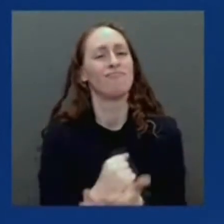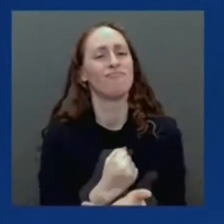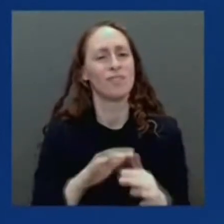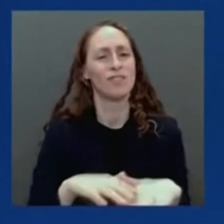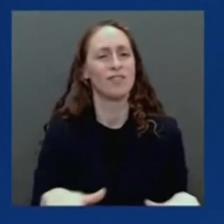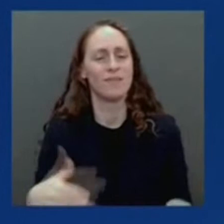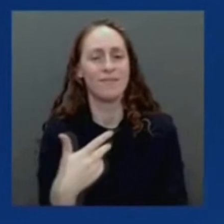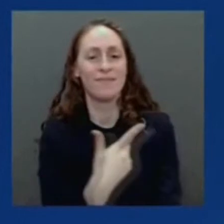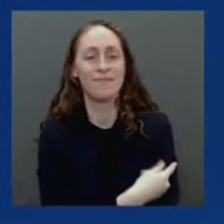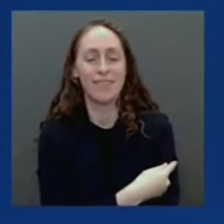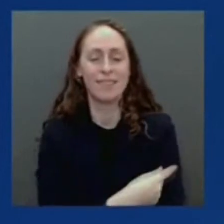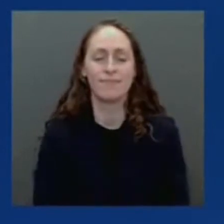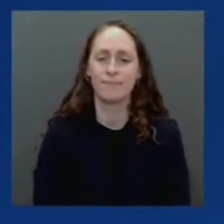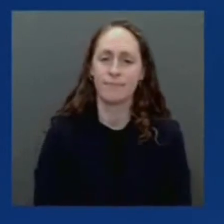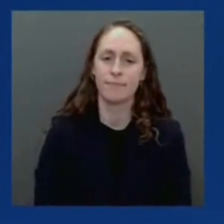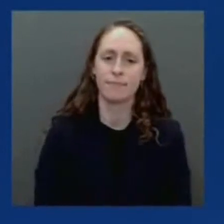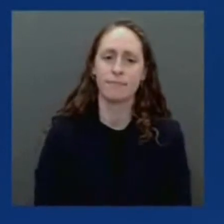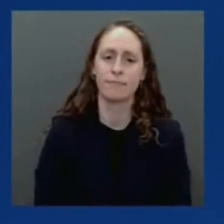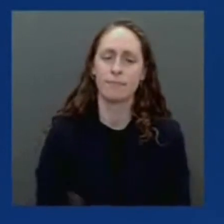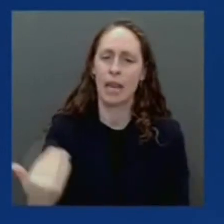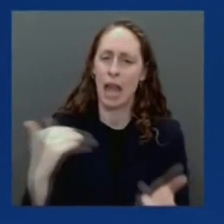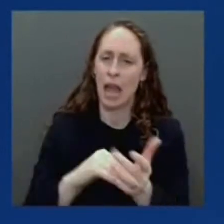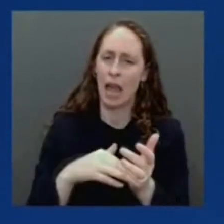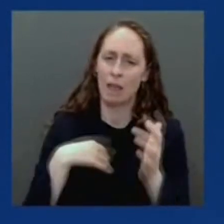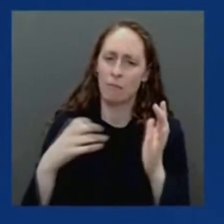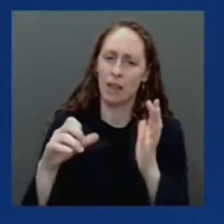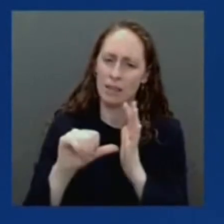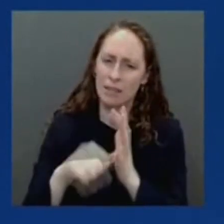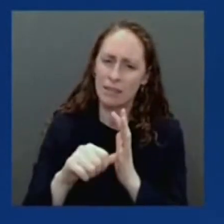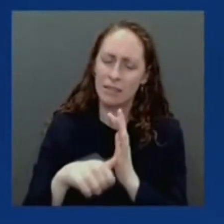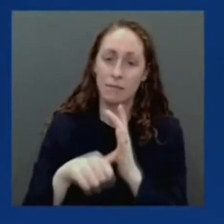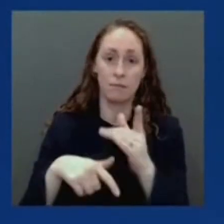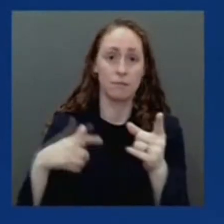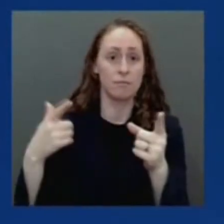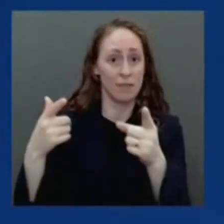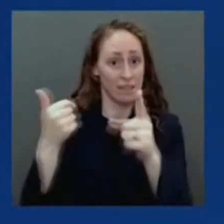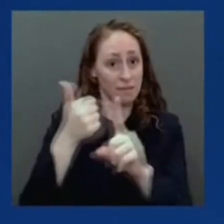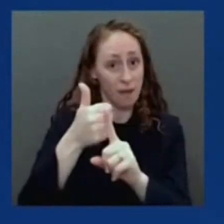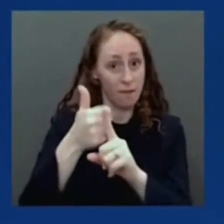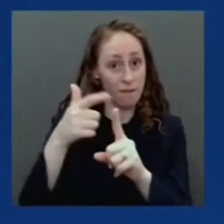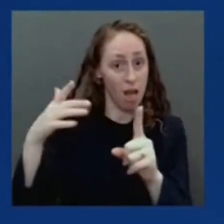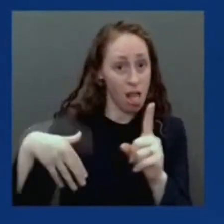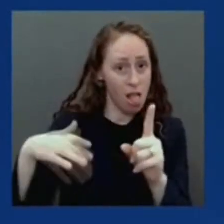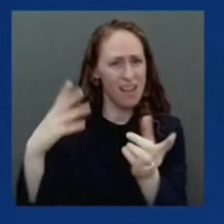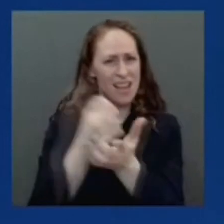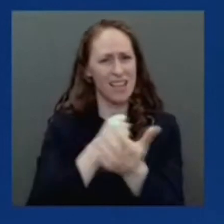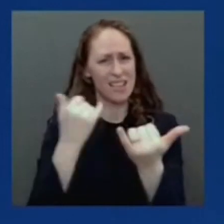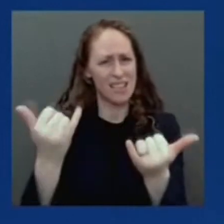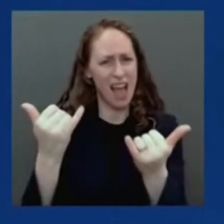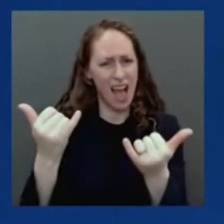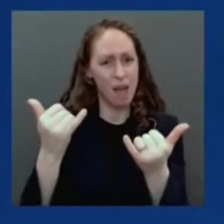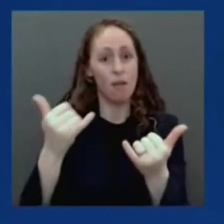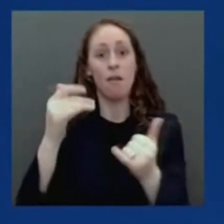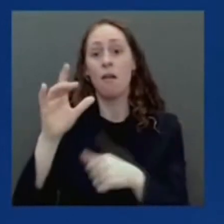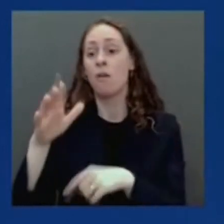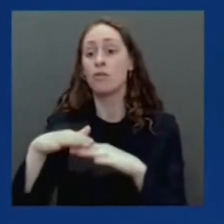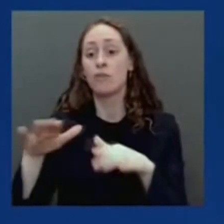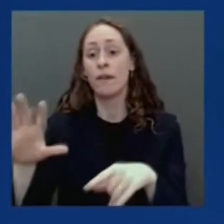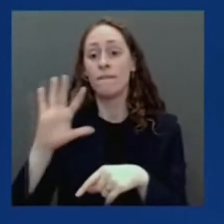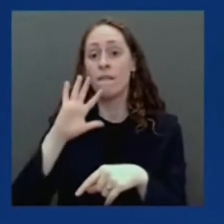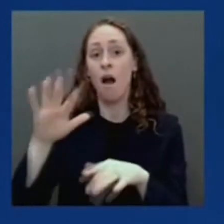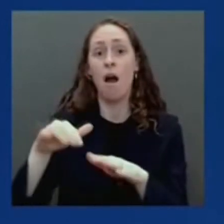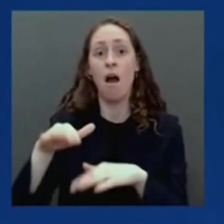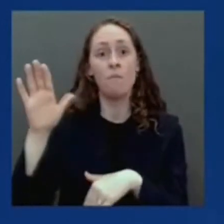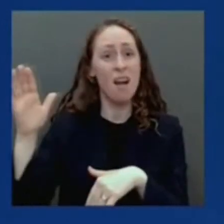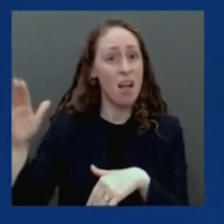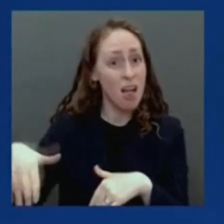already eligible vaccinated as well. If you are 12 and up and you're vaccinated, please get boosted as soon as you're eligible. And all